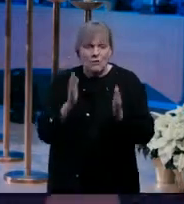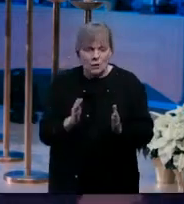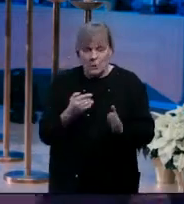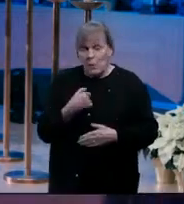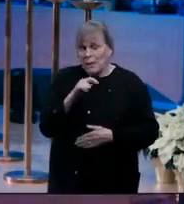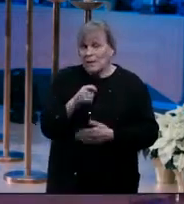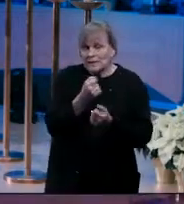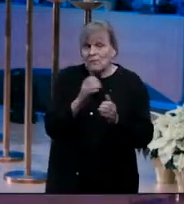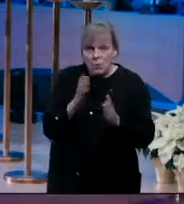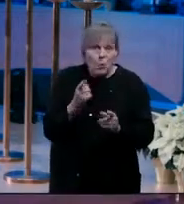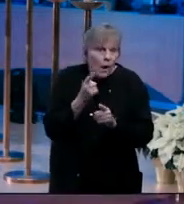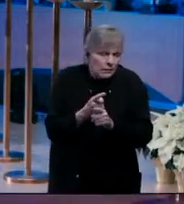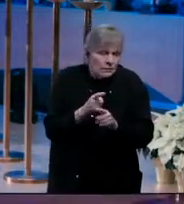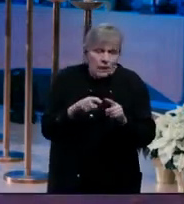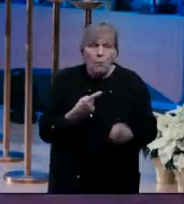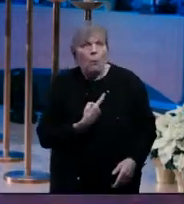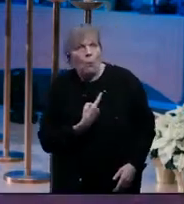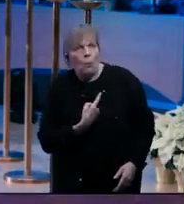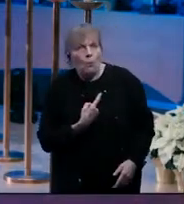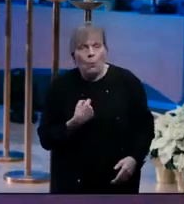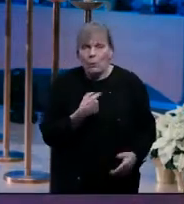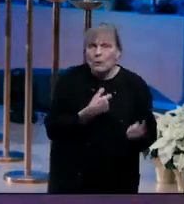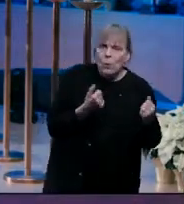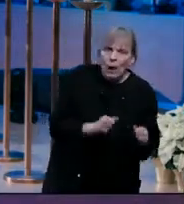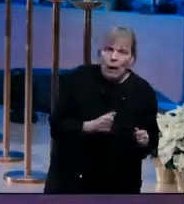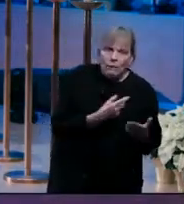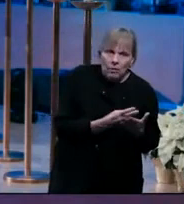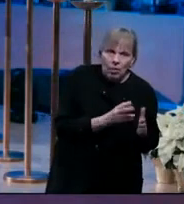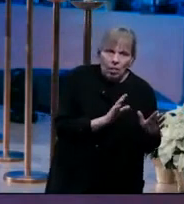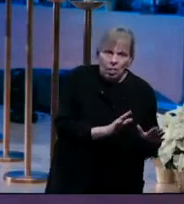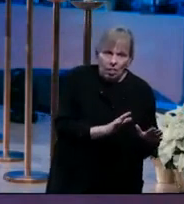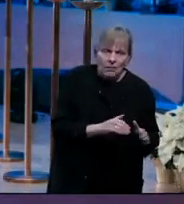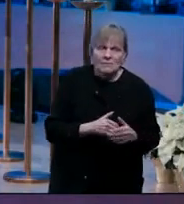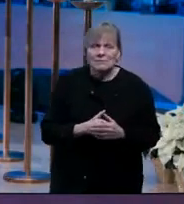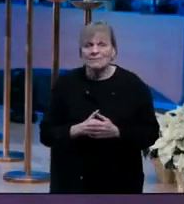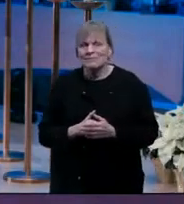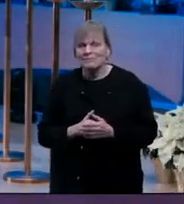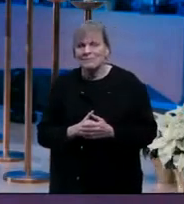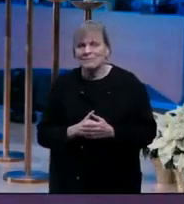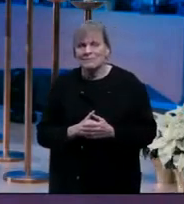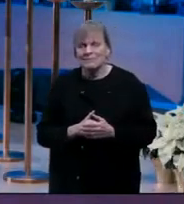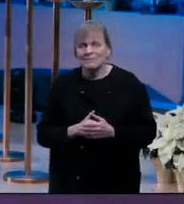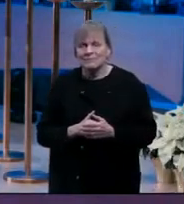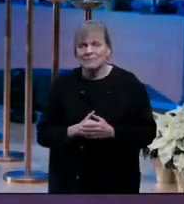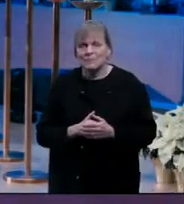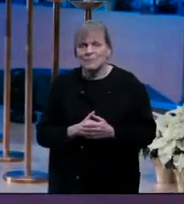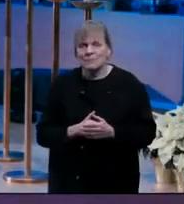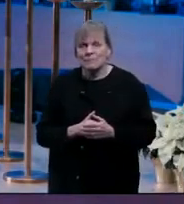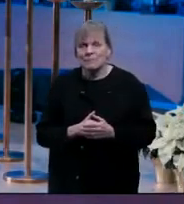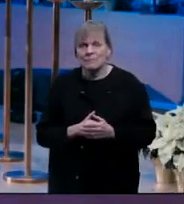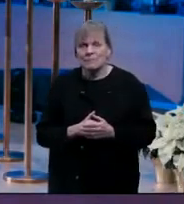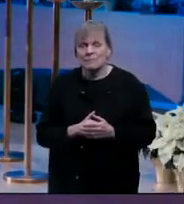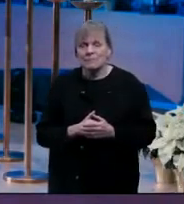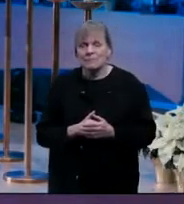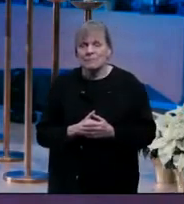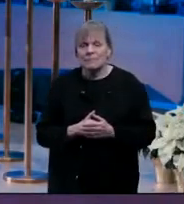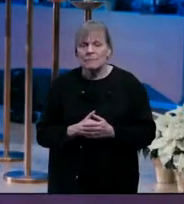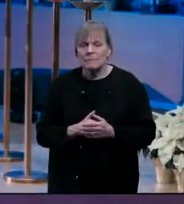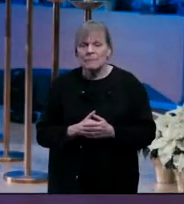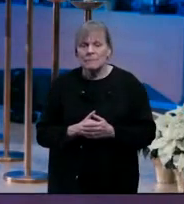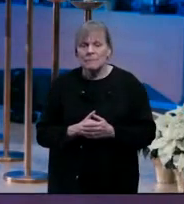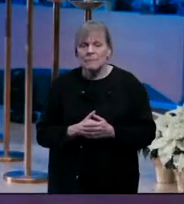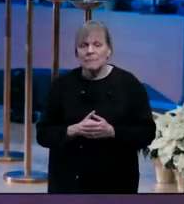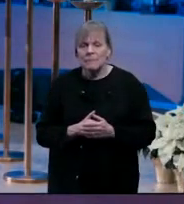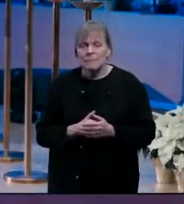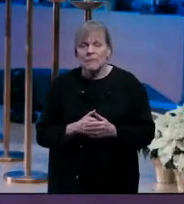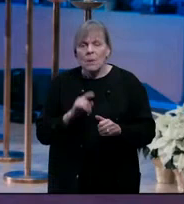deal. We all need a Savior. We can't do it ourselves. You can try. You won't get very far. This is a fulfillment of